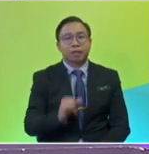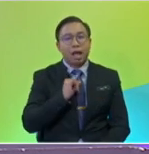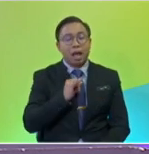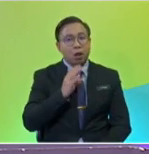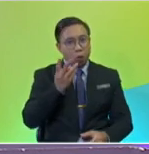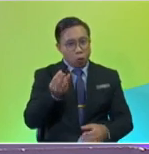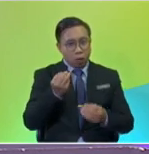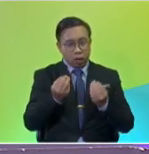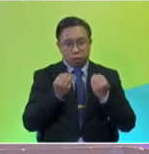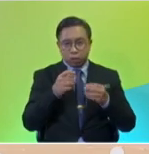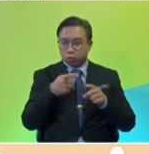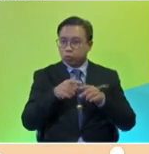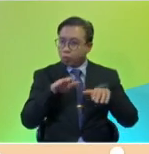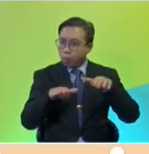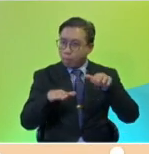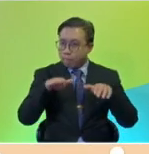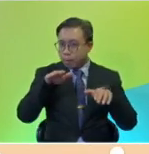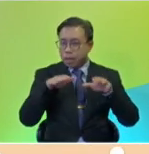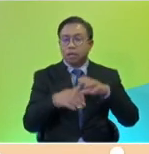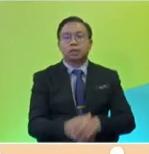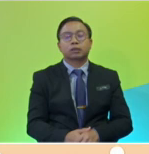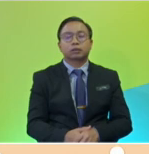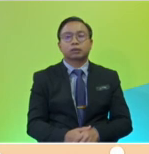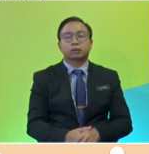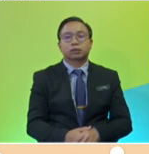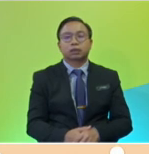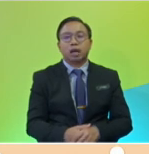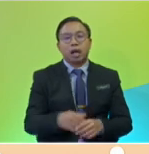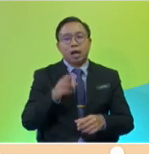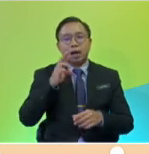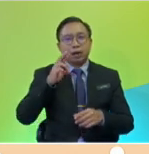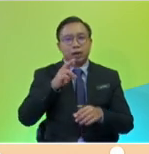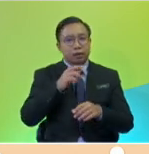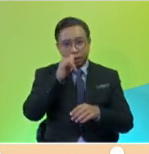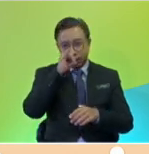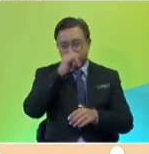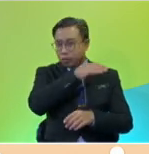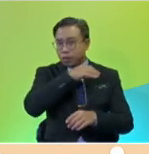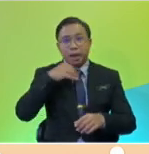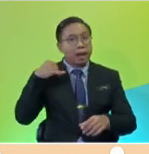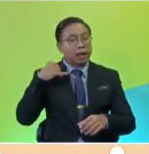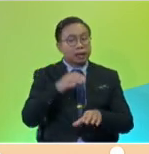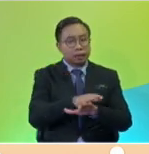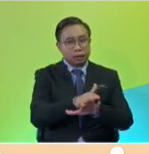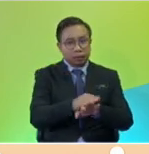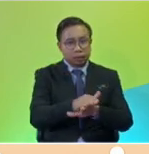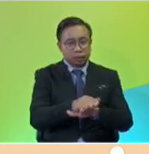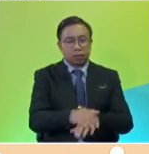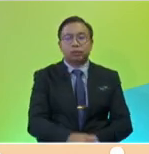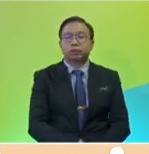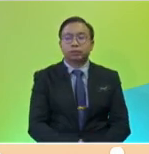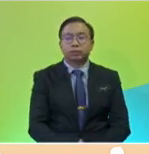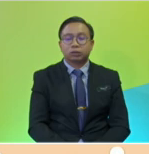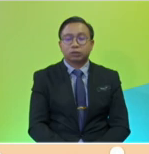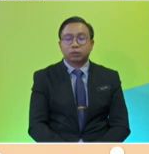compare rhinos with turtles. All right, rhinos with turtles. So again, in terms of